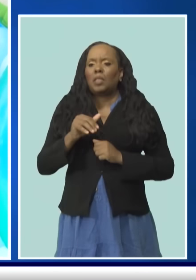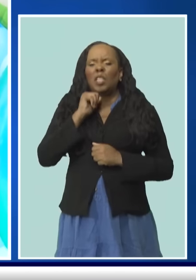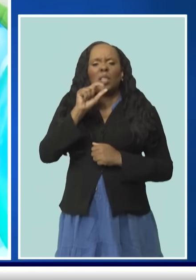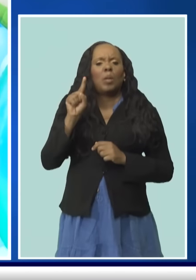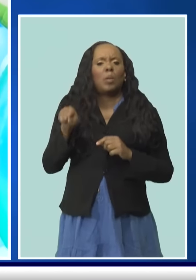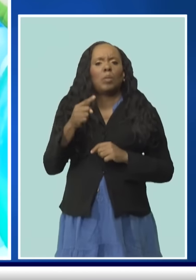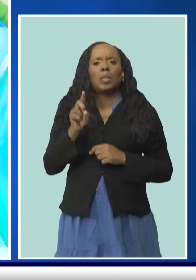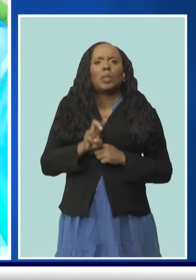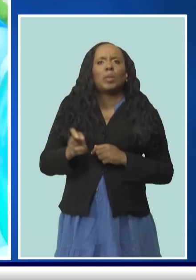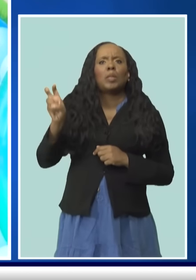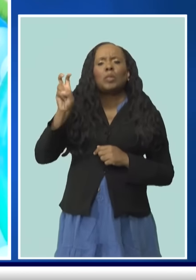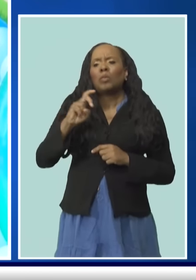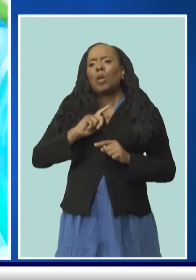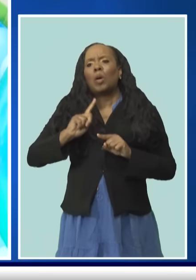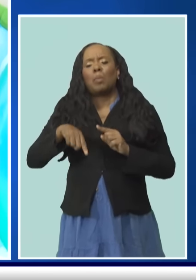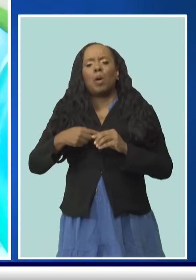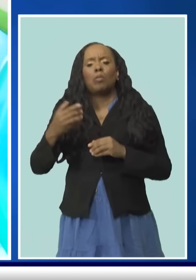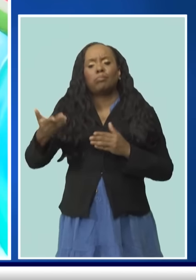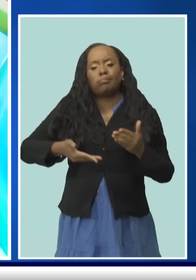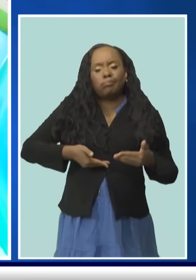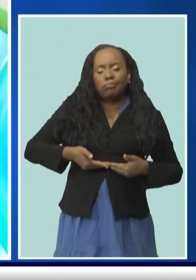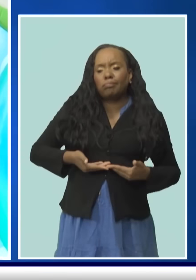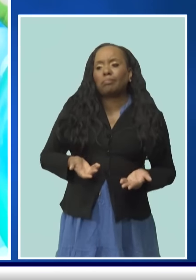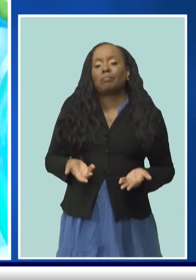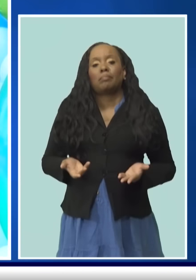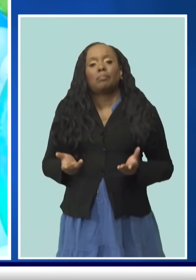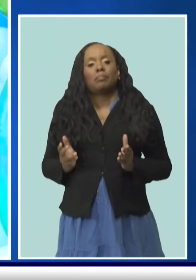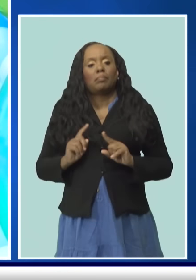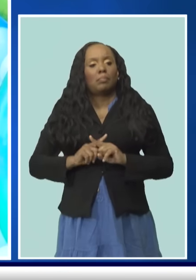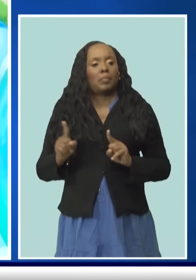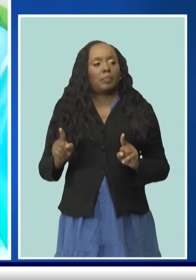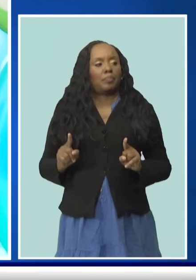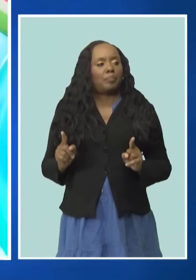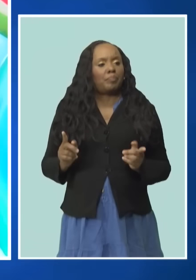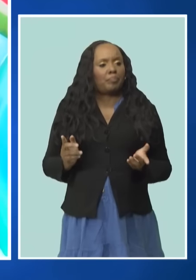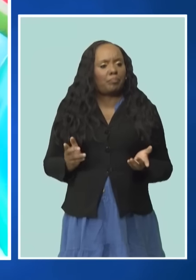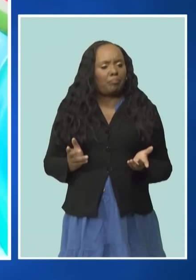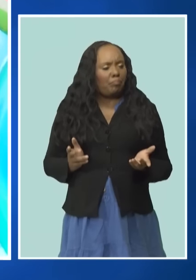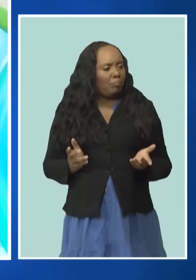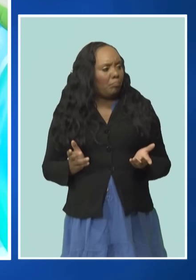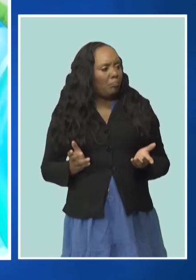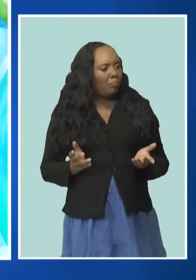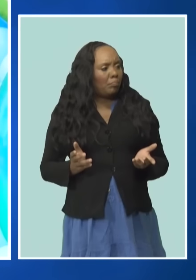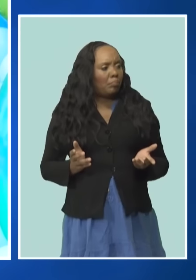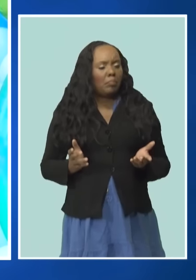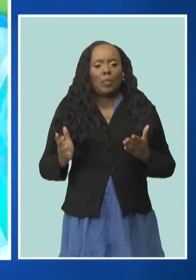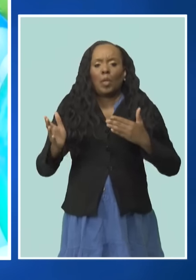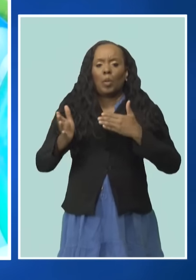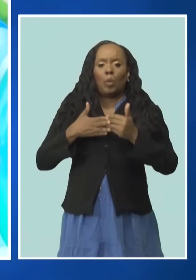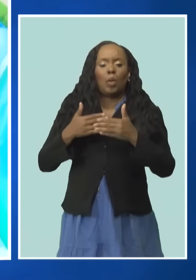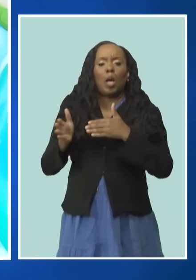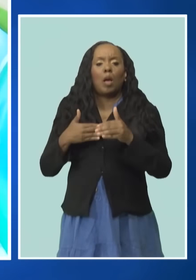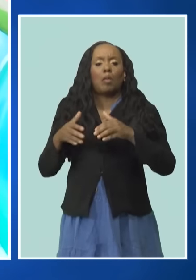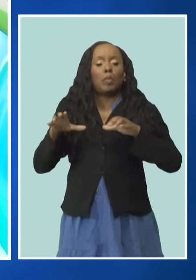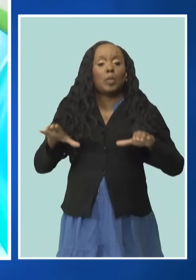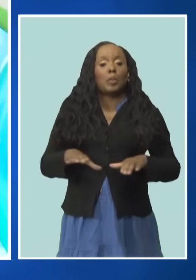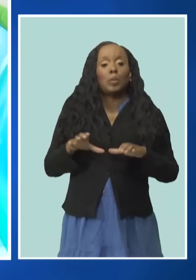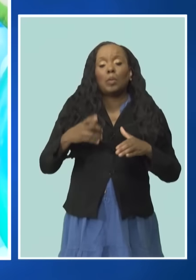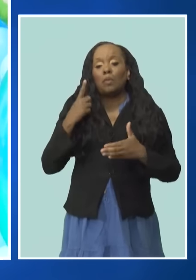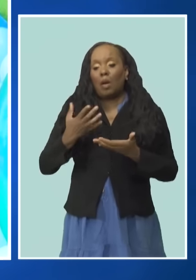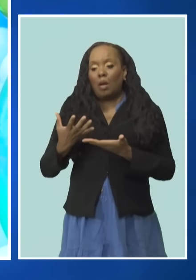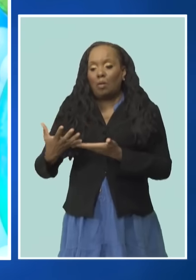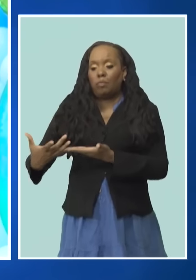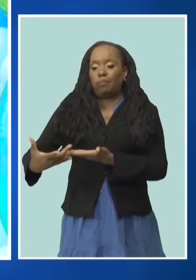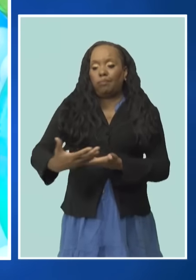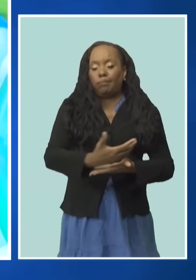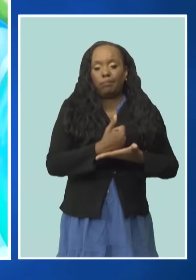of hospitality. How do we now ensure that as a people, that whatever we do to earn income,